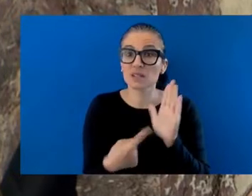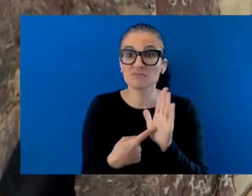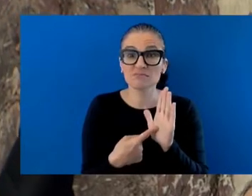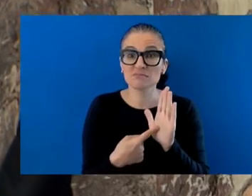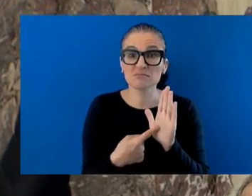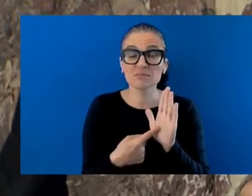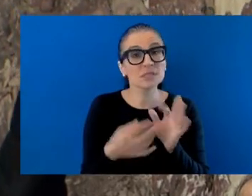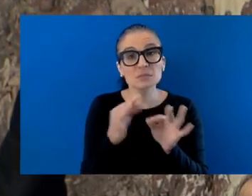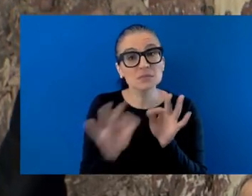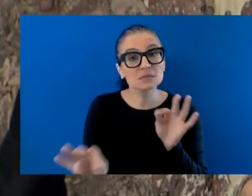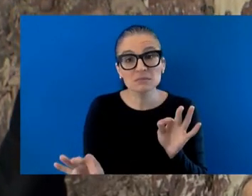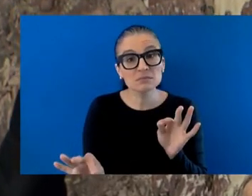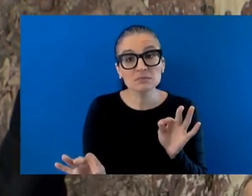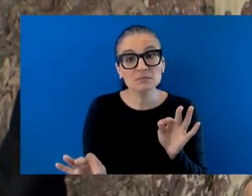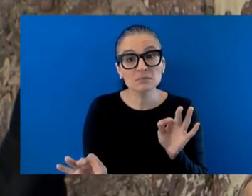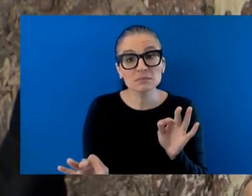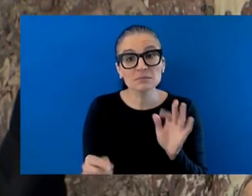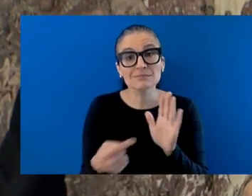Speaker.